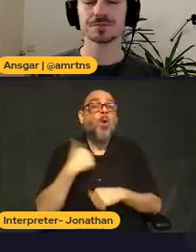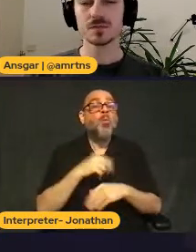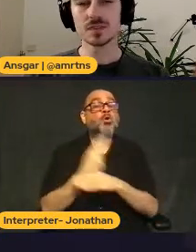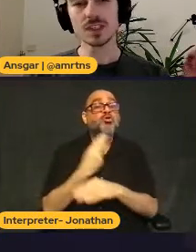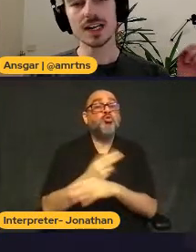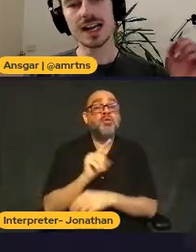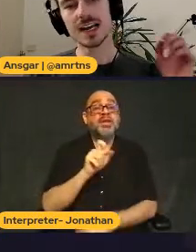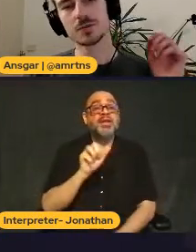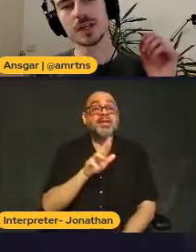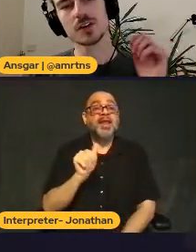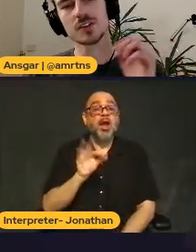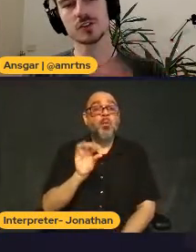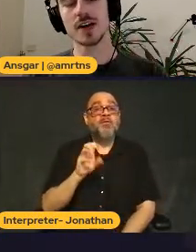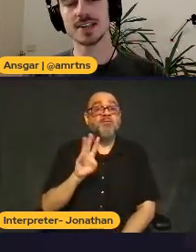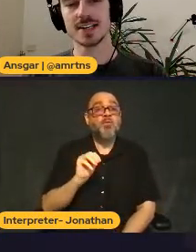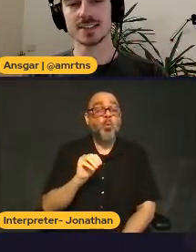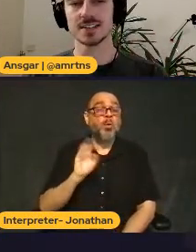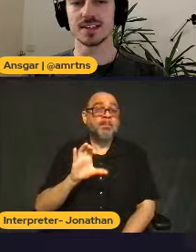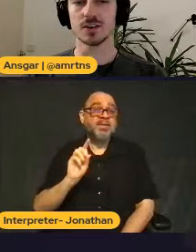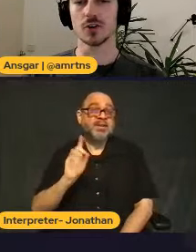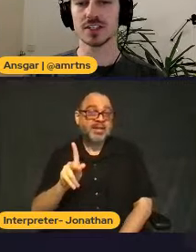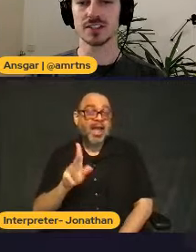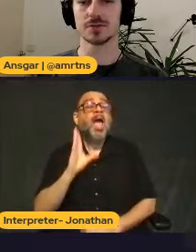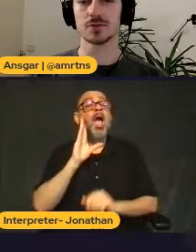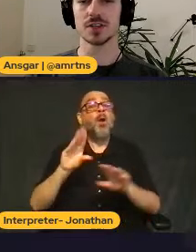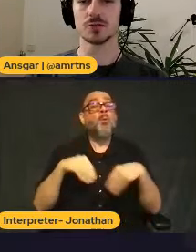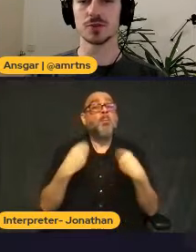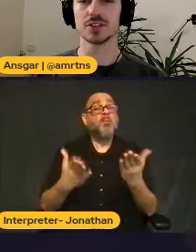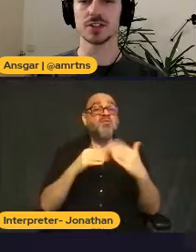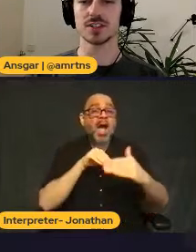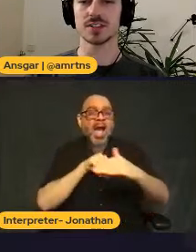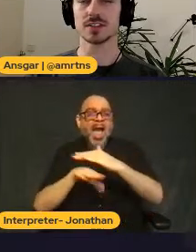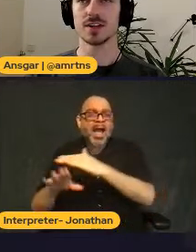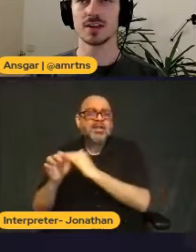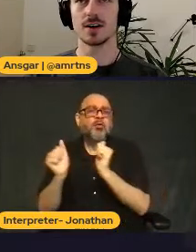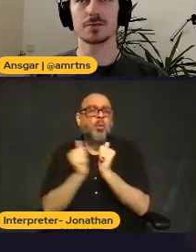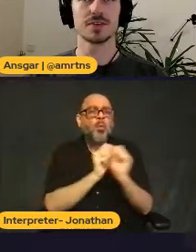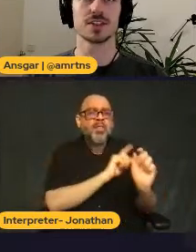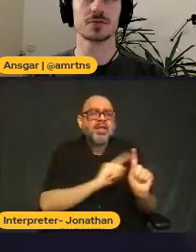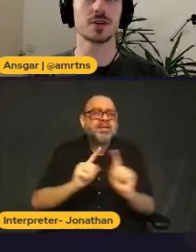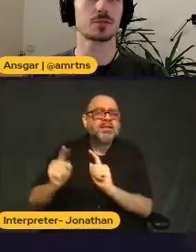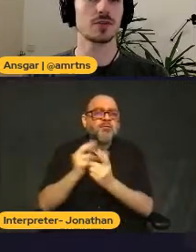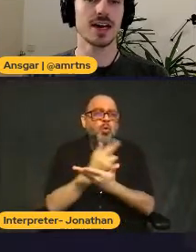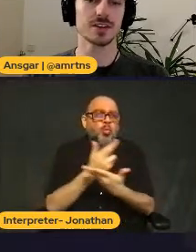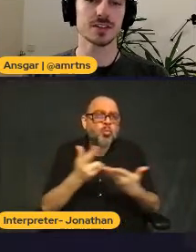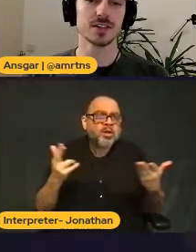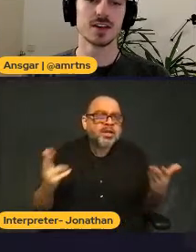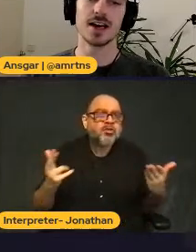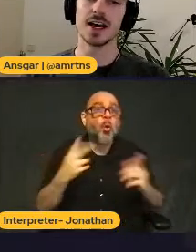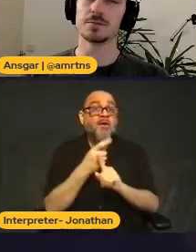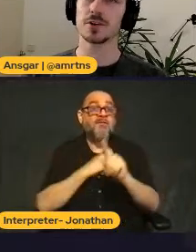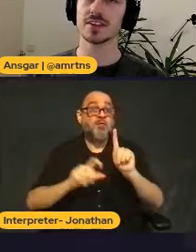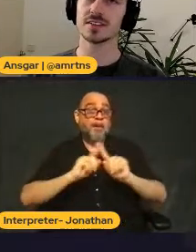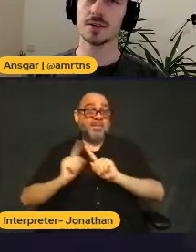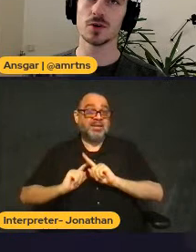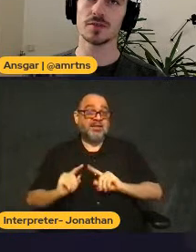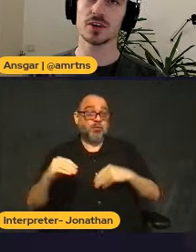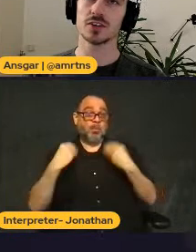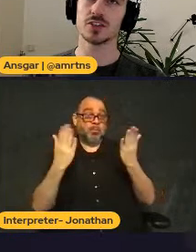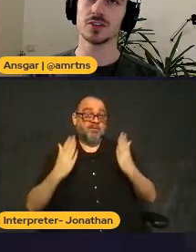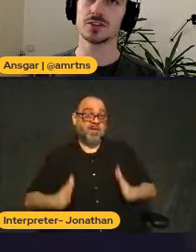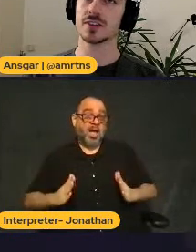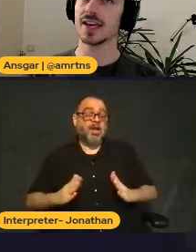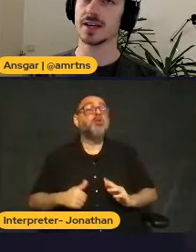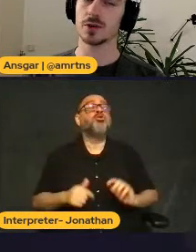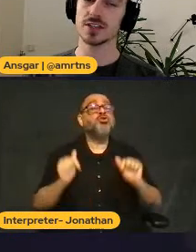CDK, and we are going to grant access across different resources of even different providers. For this demo, I'm